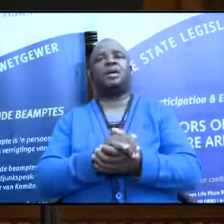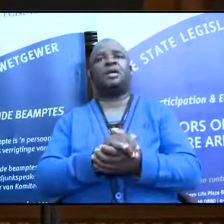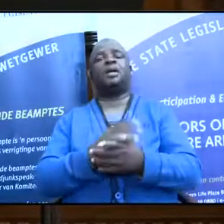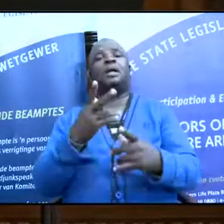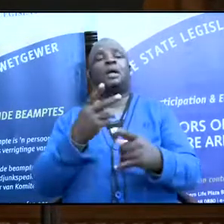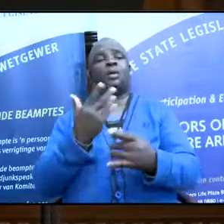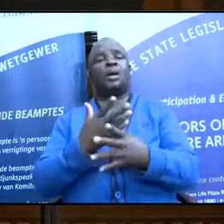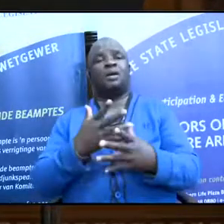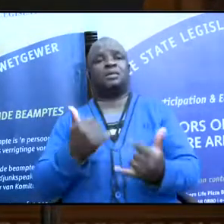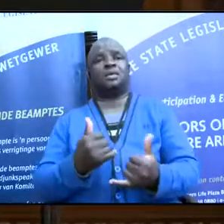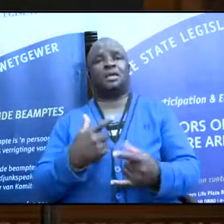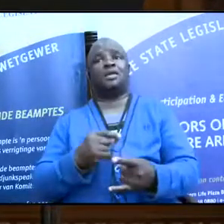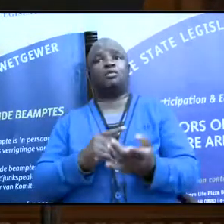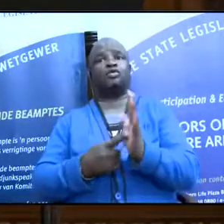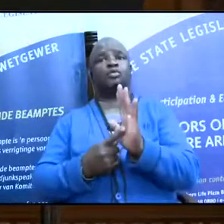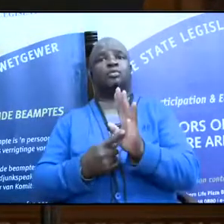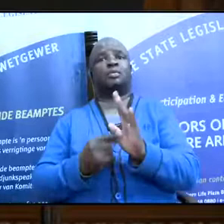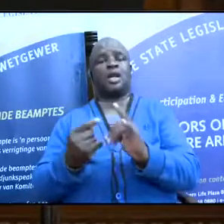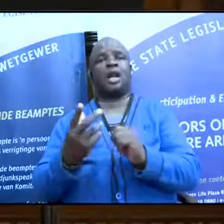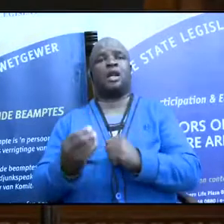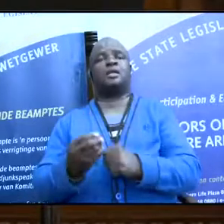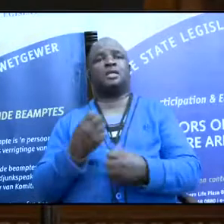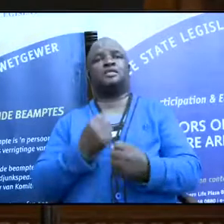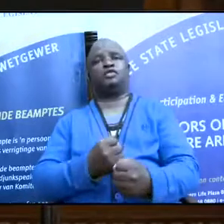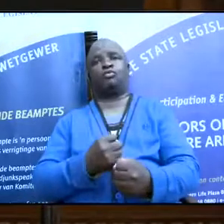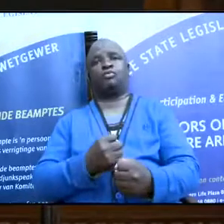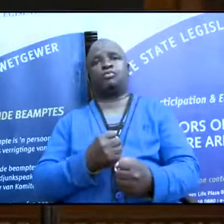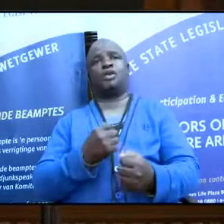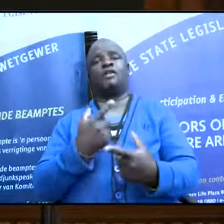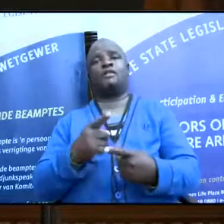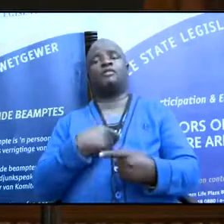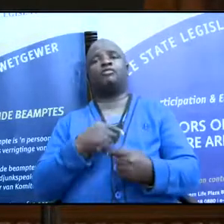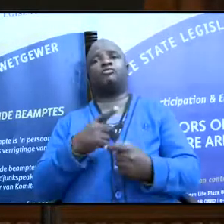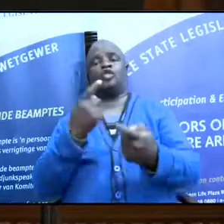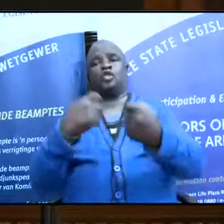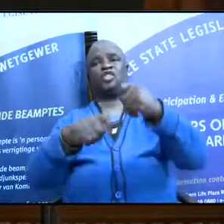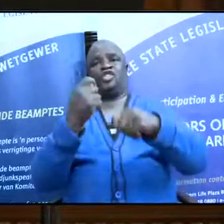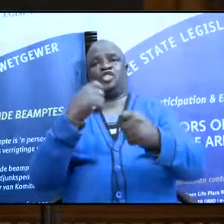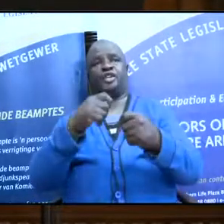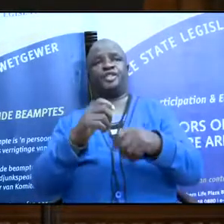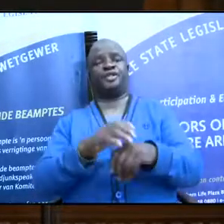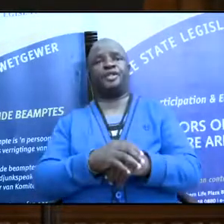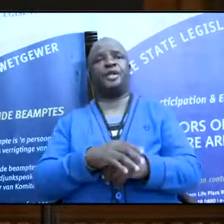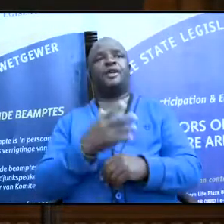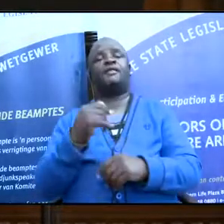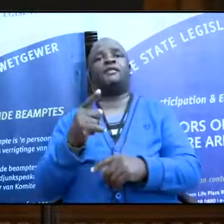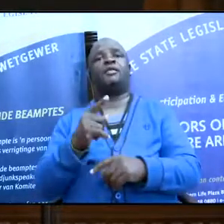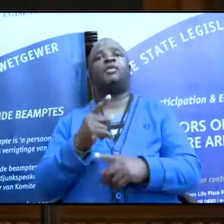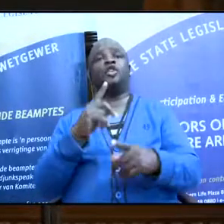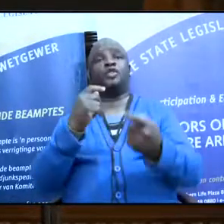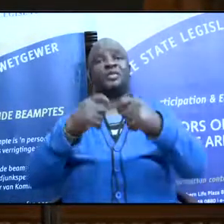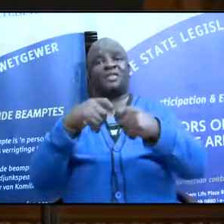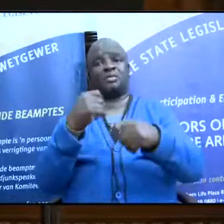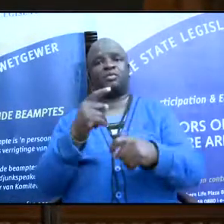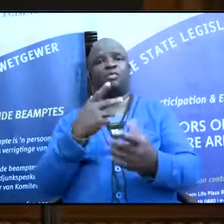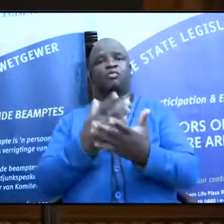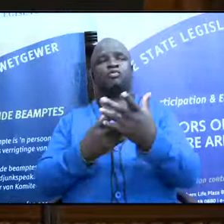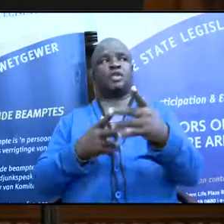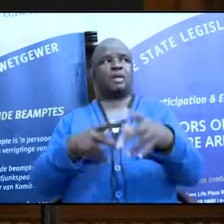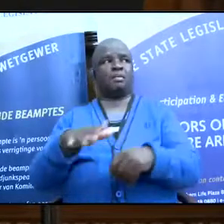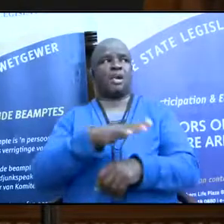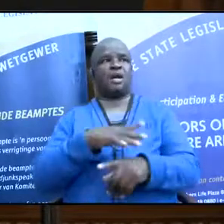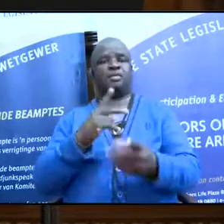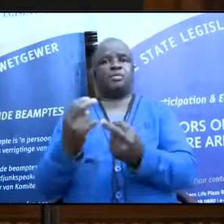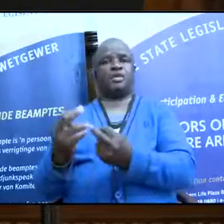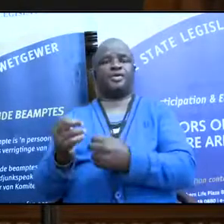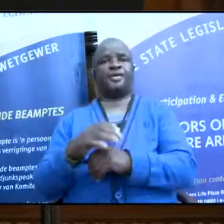proven that they have a very strong strong sense of adaptation to new conditions and change more